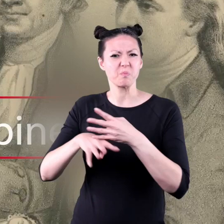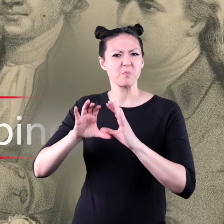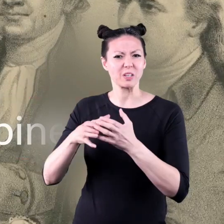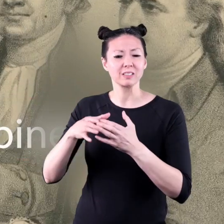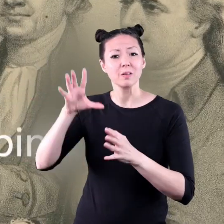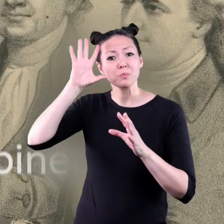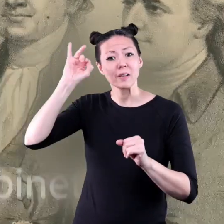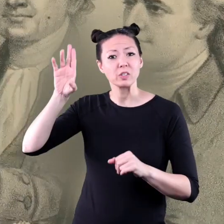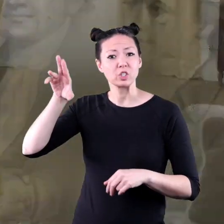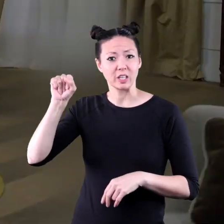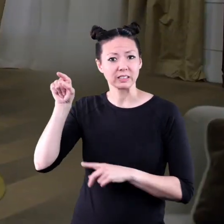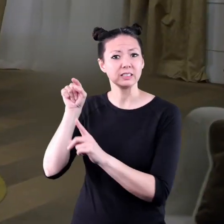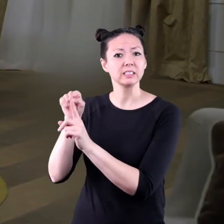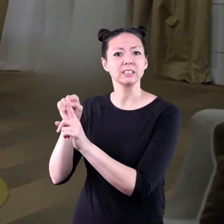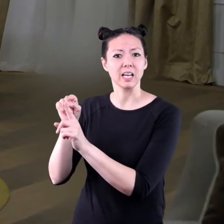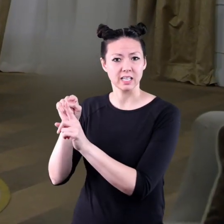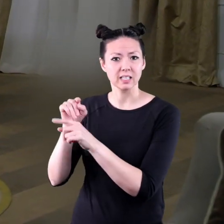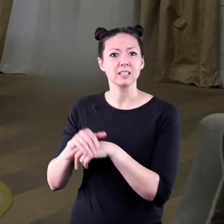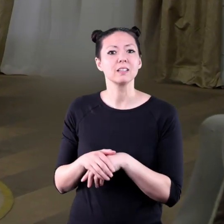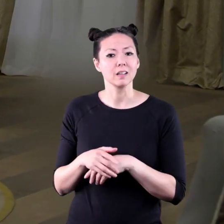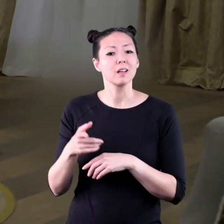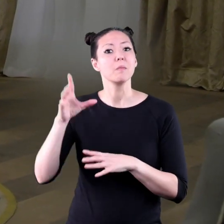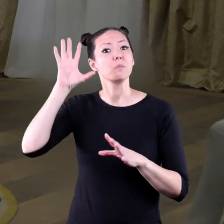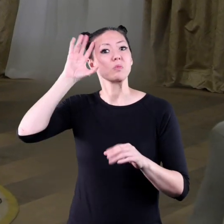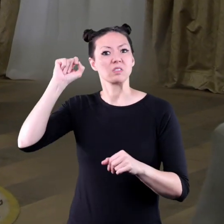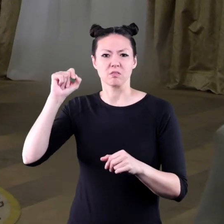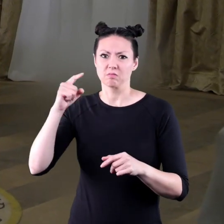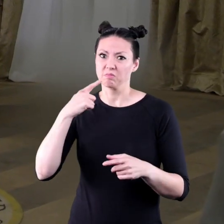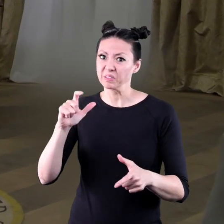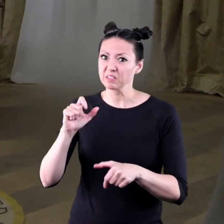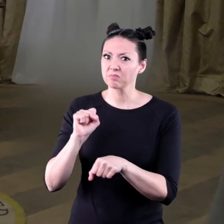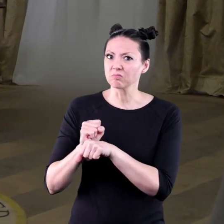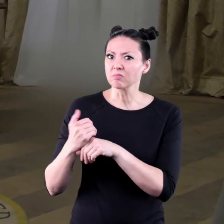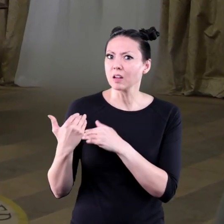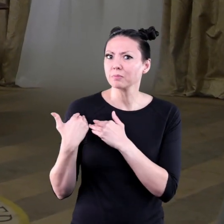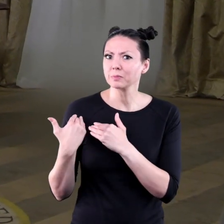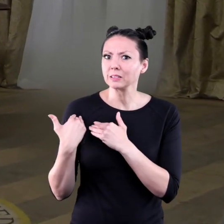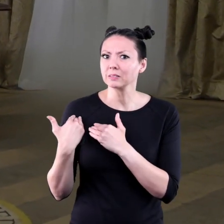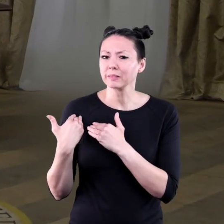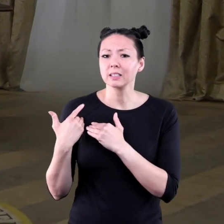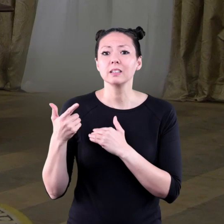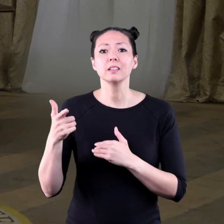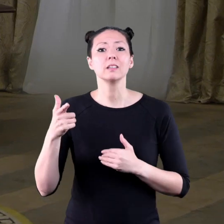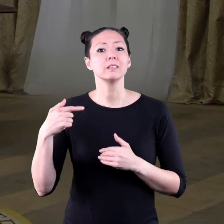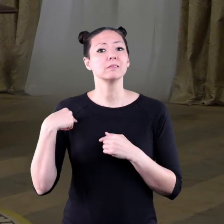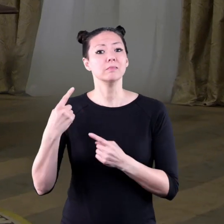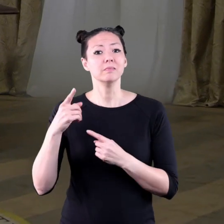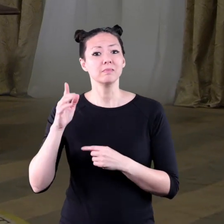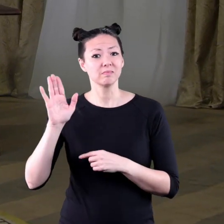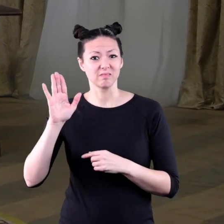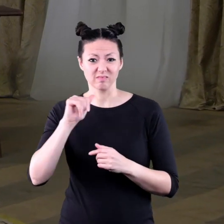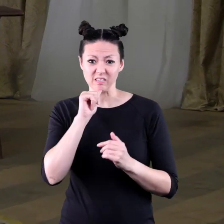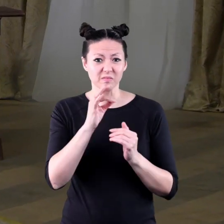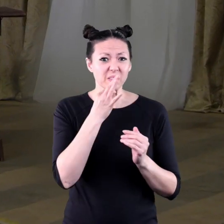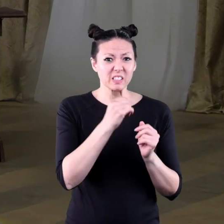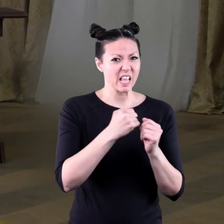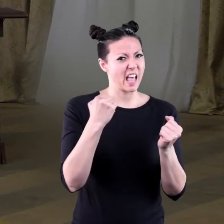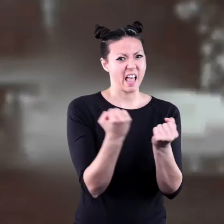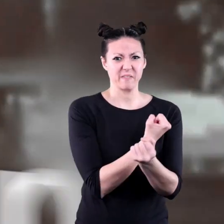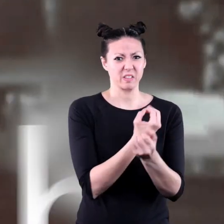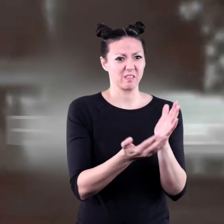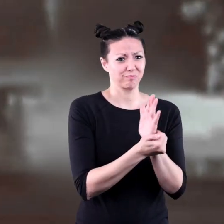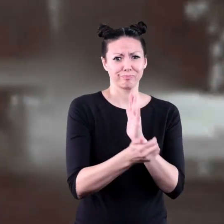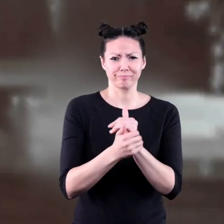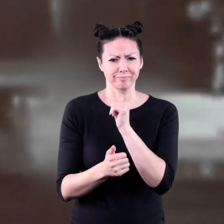States. Being the President is a very big job, and since he or she is not an expert in everything,